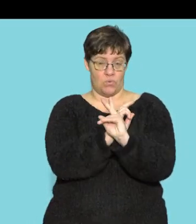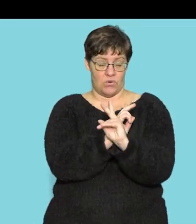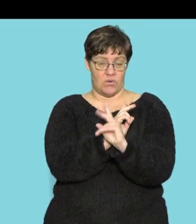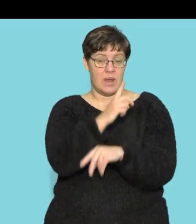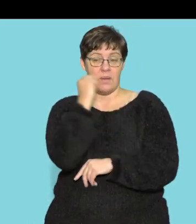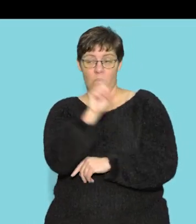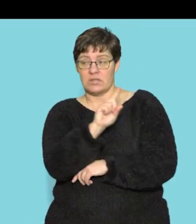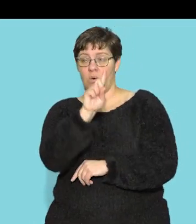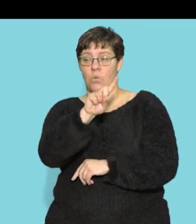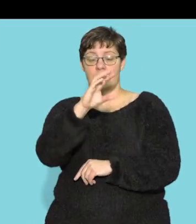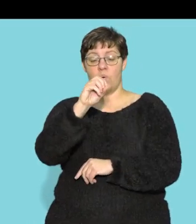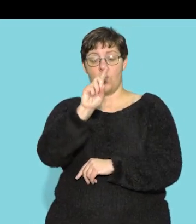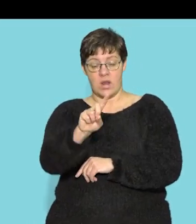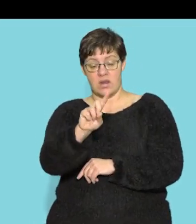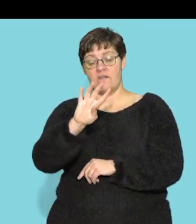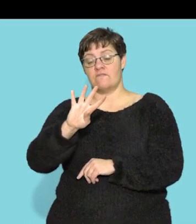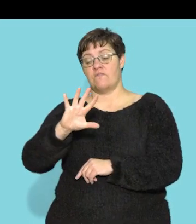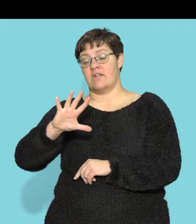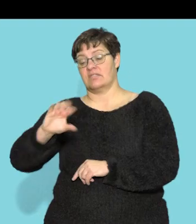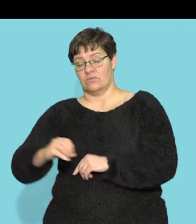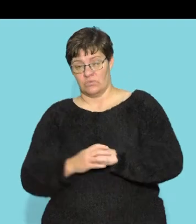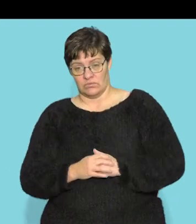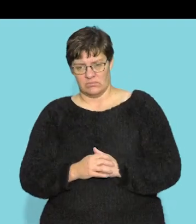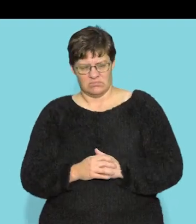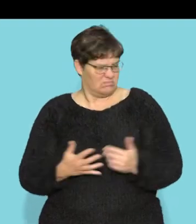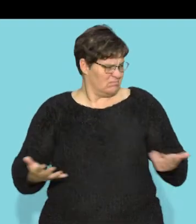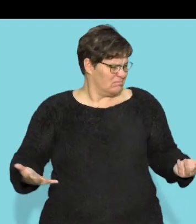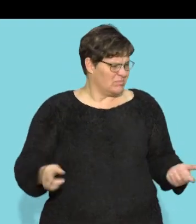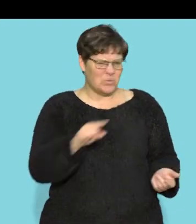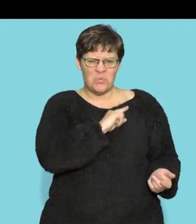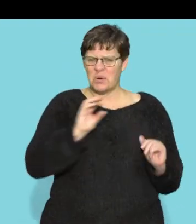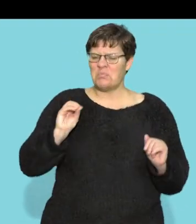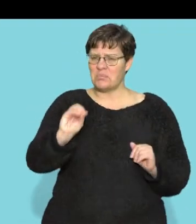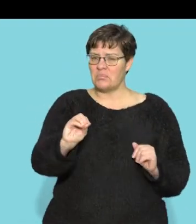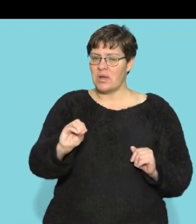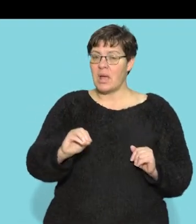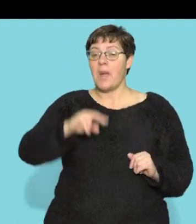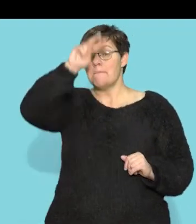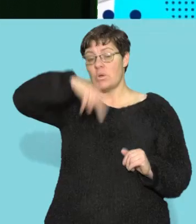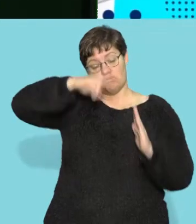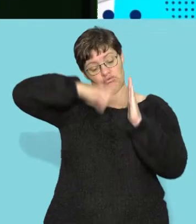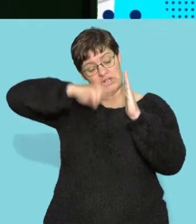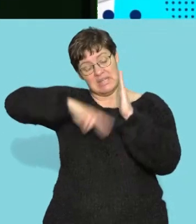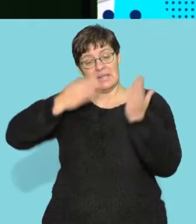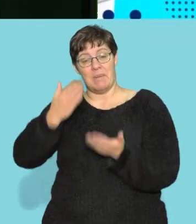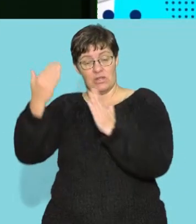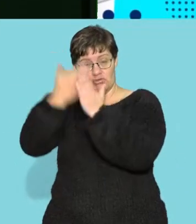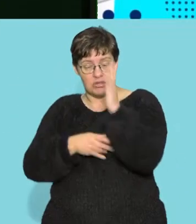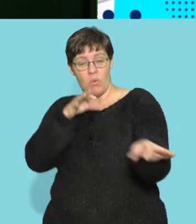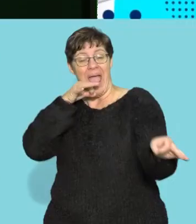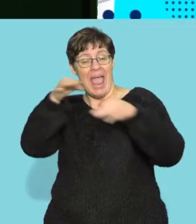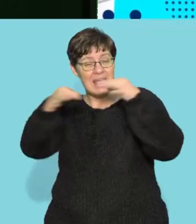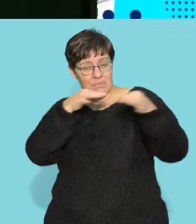namely 101,450. What are you doing here? You're explaining to the reader of the balance sheet that yes, we've